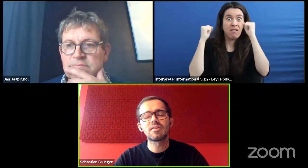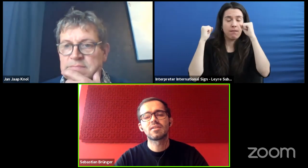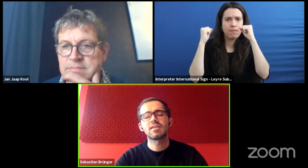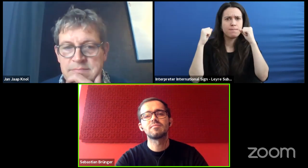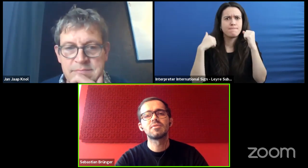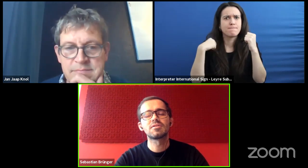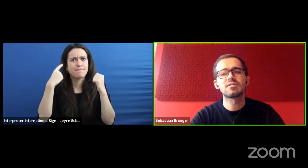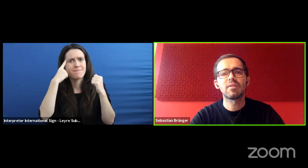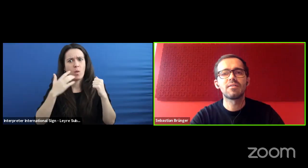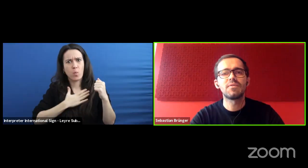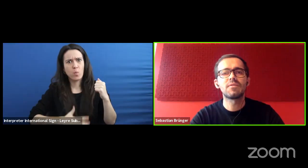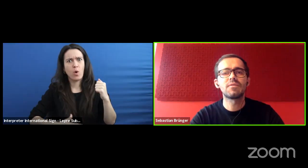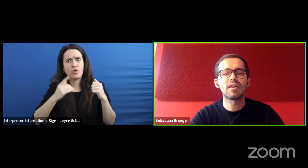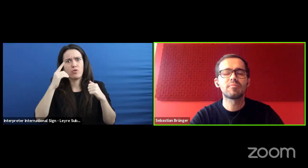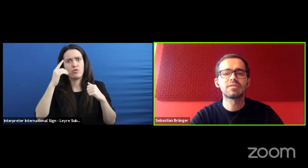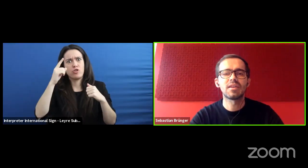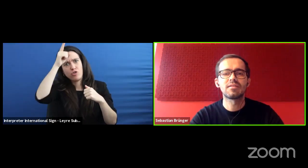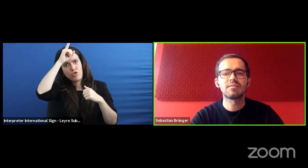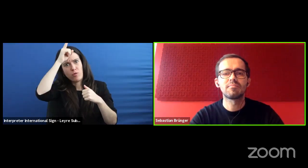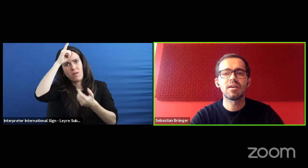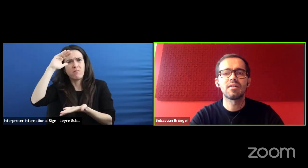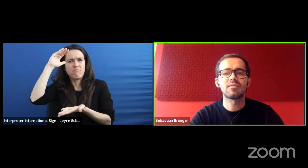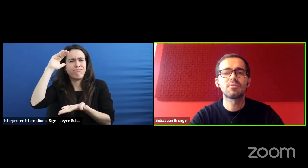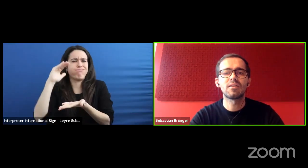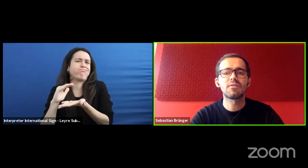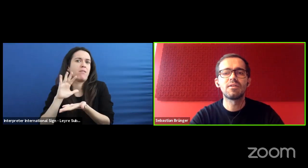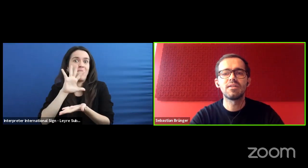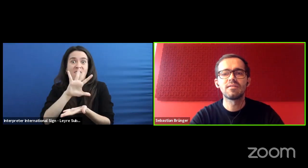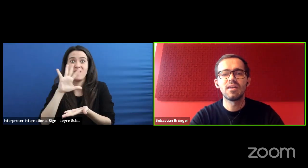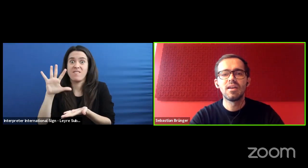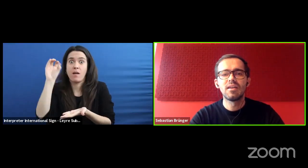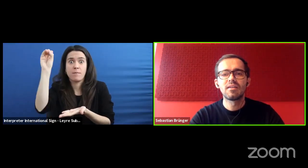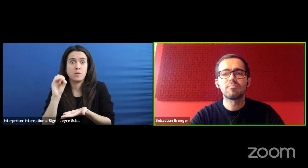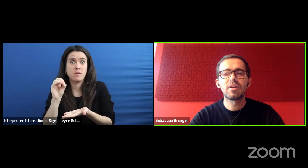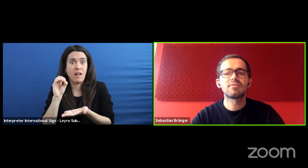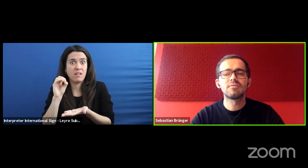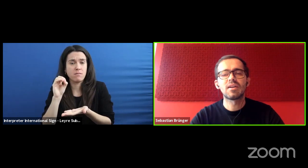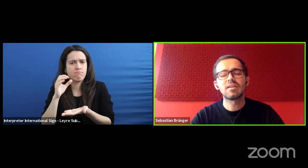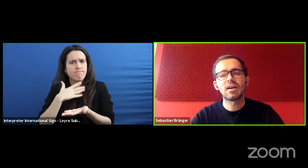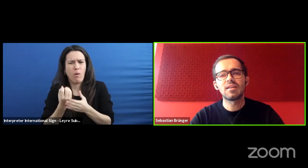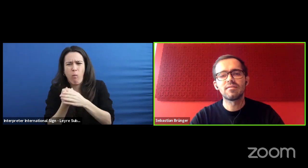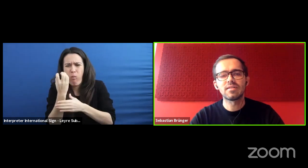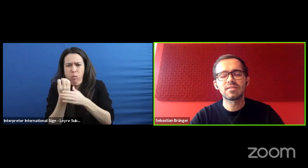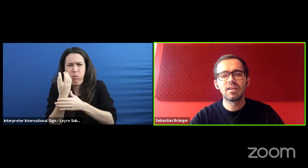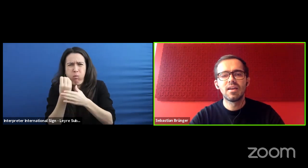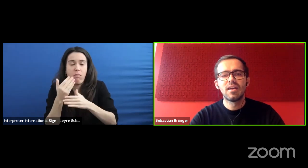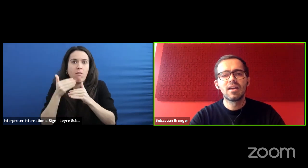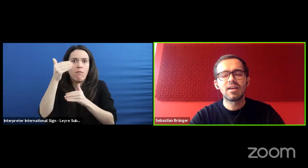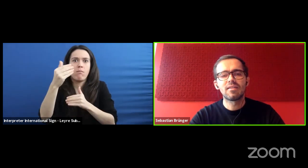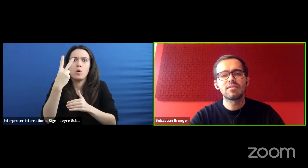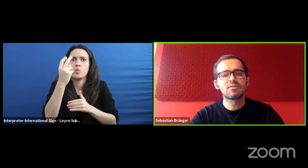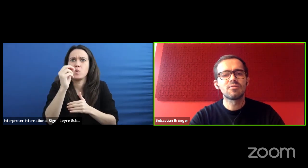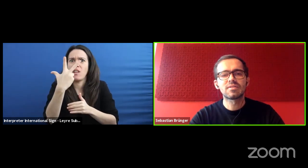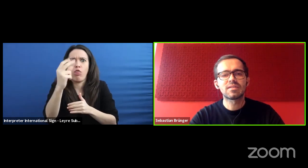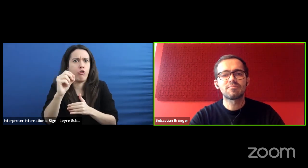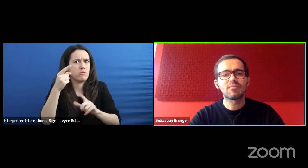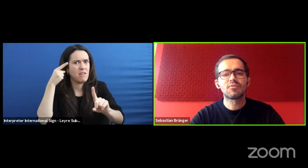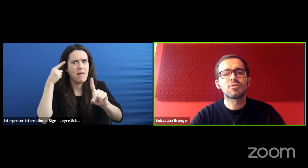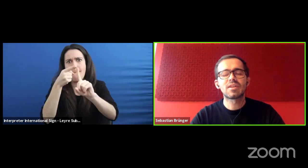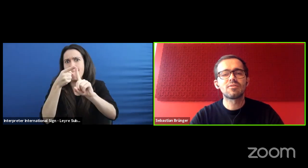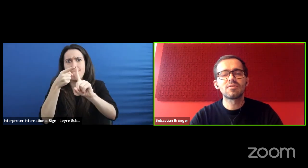reduce greenhouse gas emissions by 55% by 2030 compared to 90-90 levels. And these